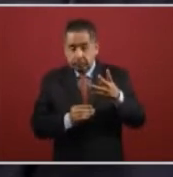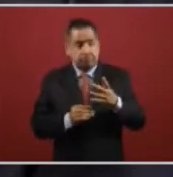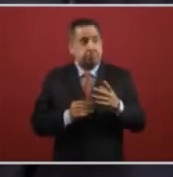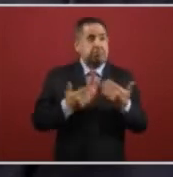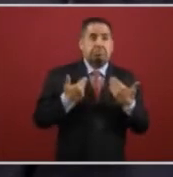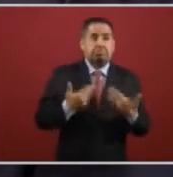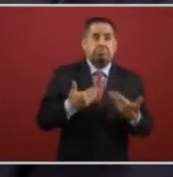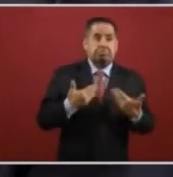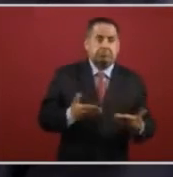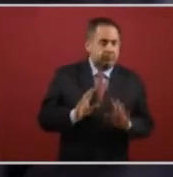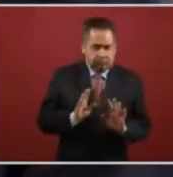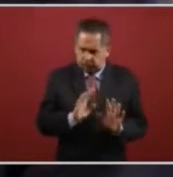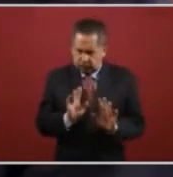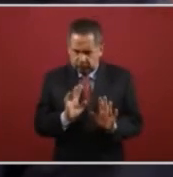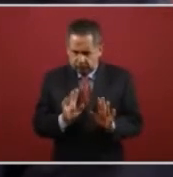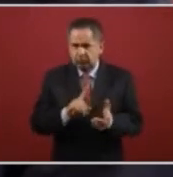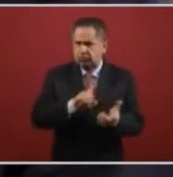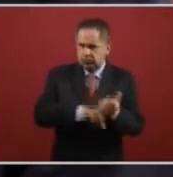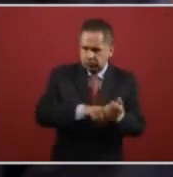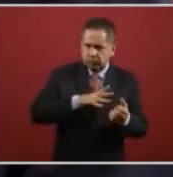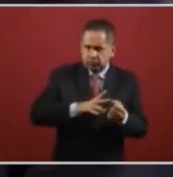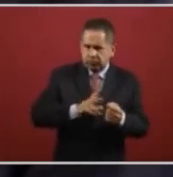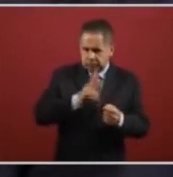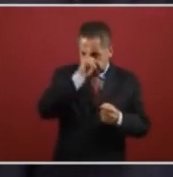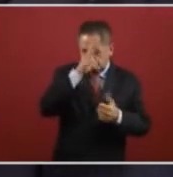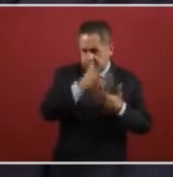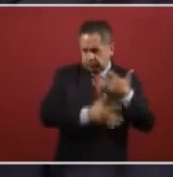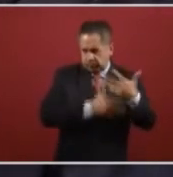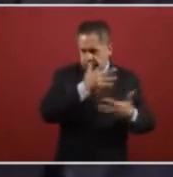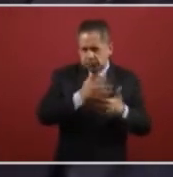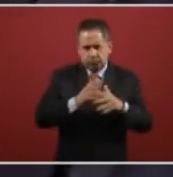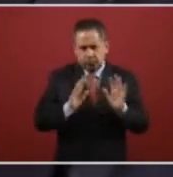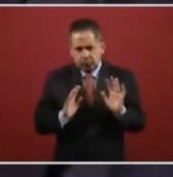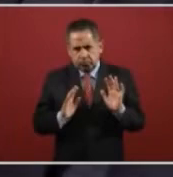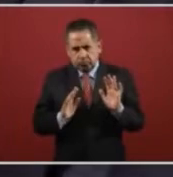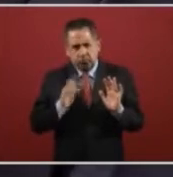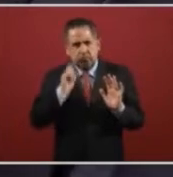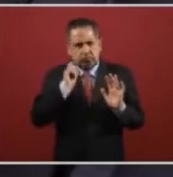It does not mean that there is not violence.